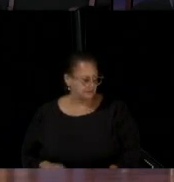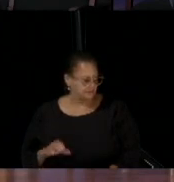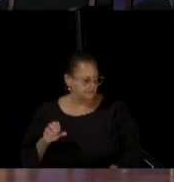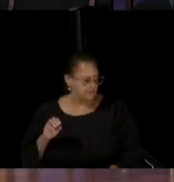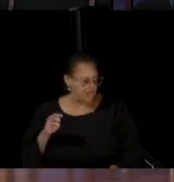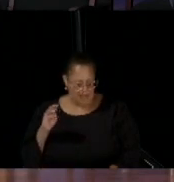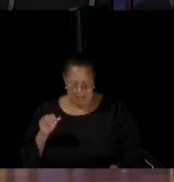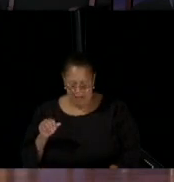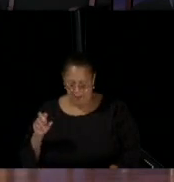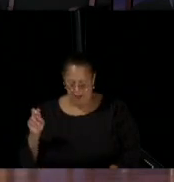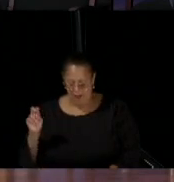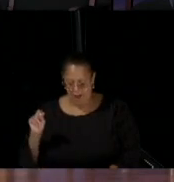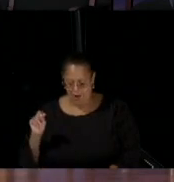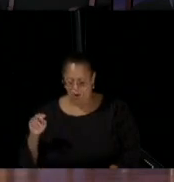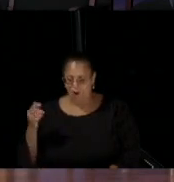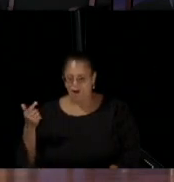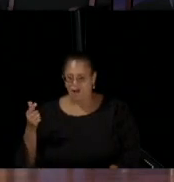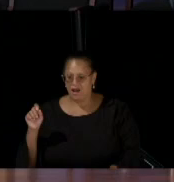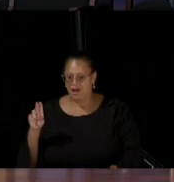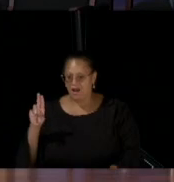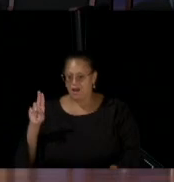Emma Nicole Gauker.